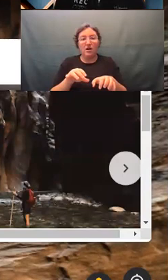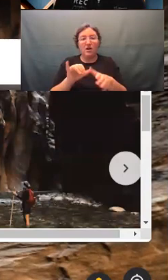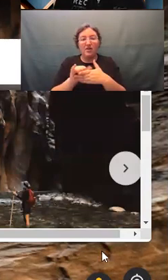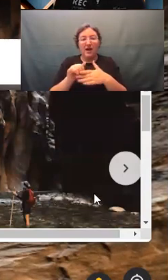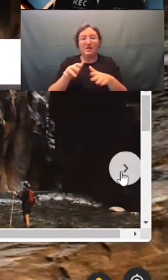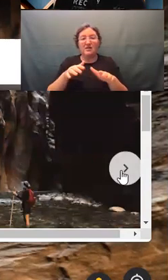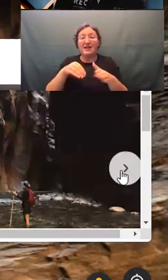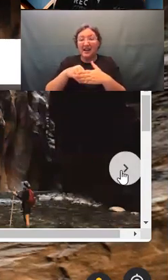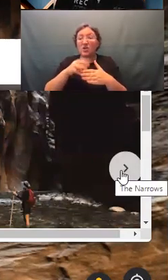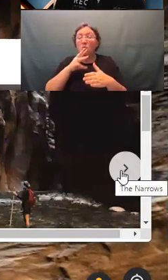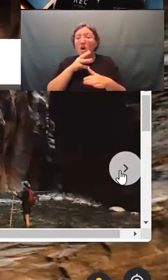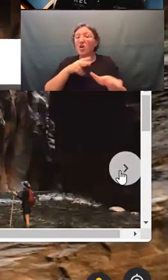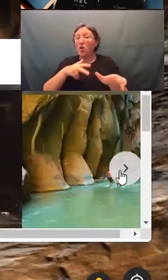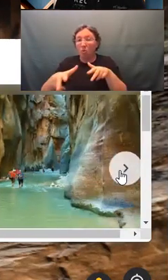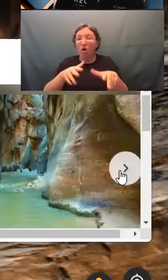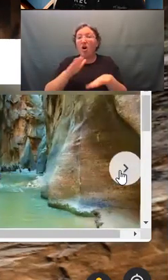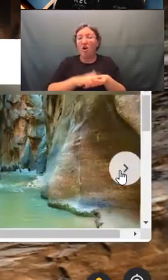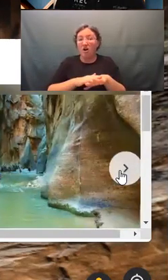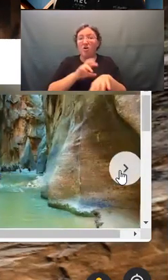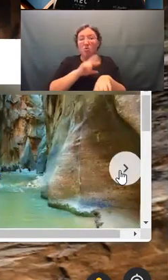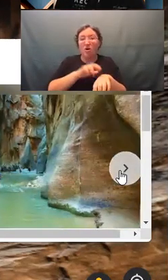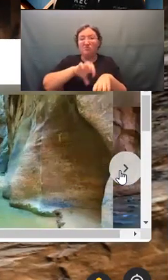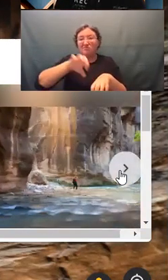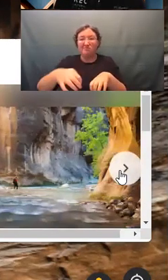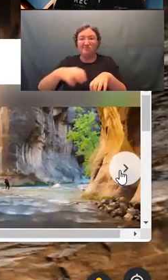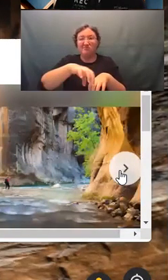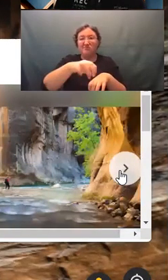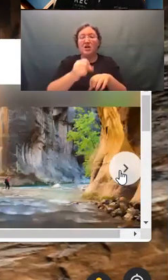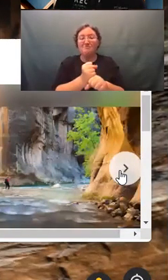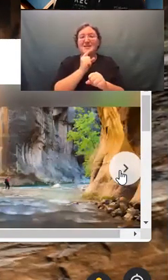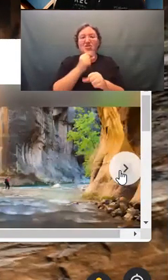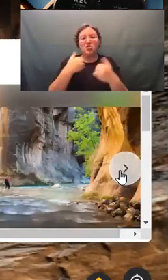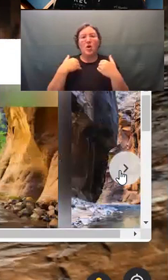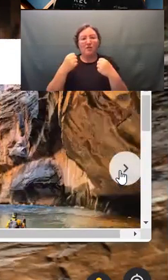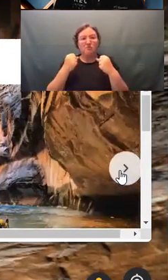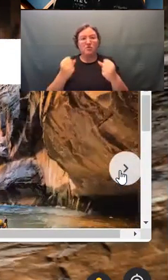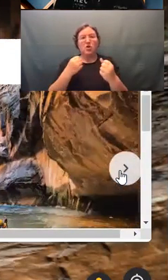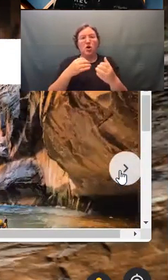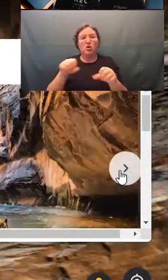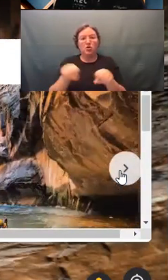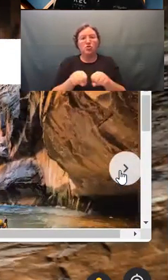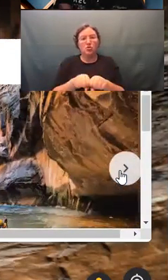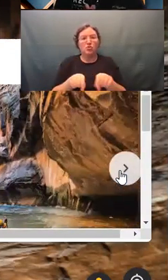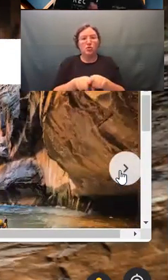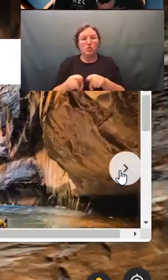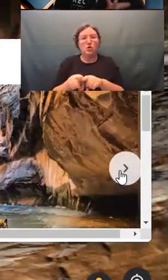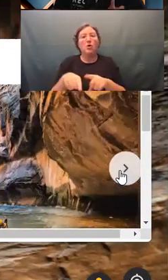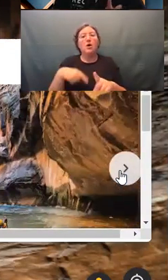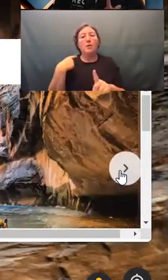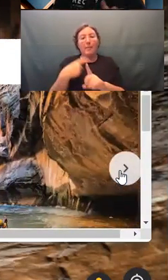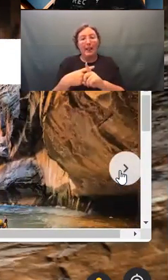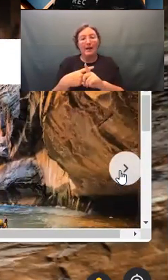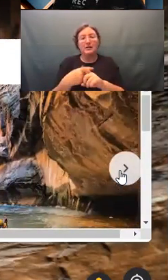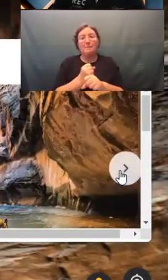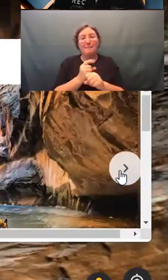on in the water as well. So you want to make sure that you have some sturdy shoes to get through the hike. In addition to sturdy shoes, you definitely want to bring